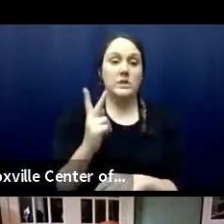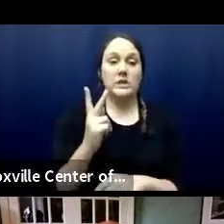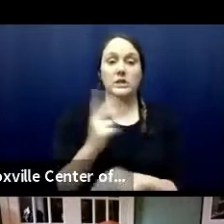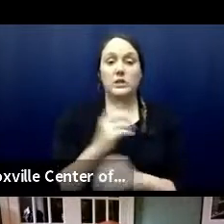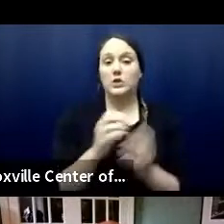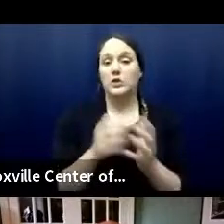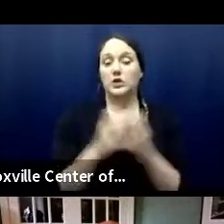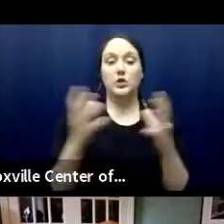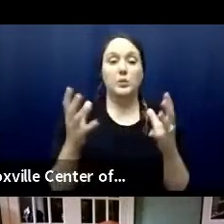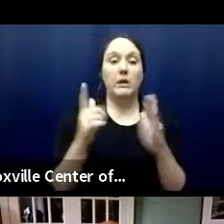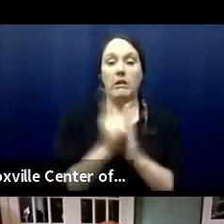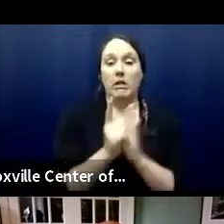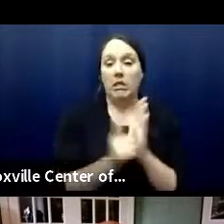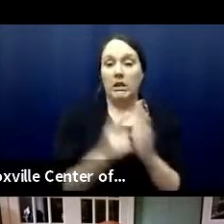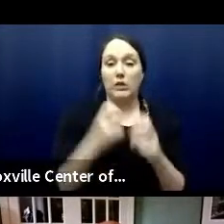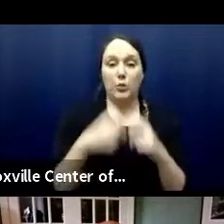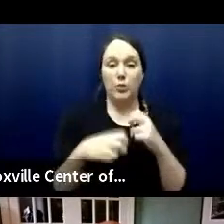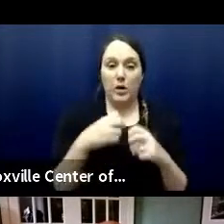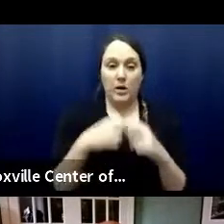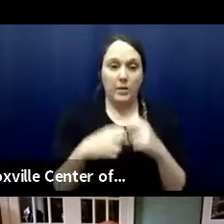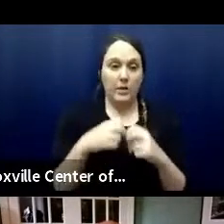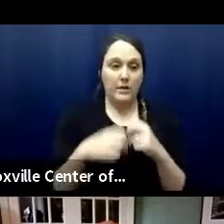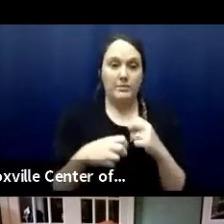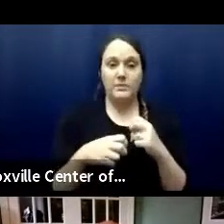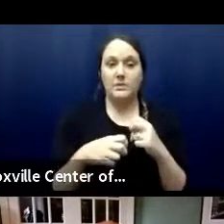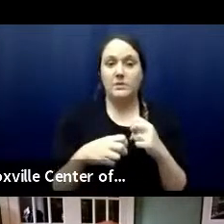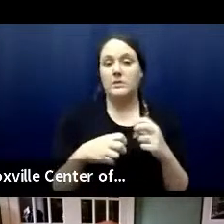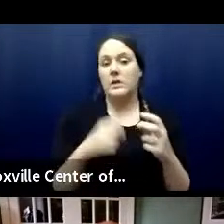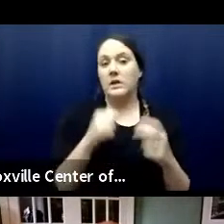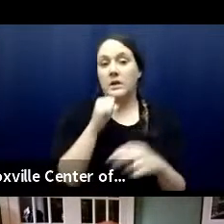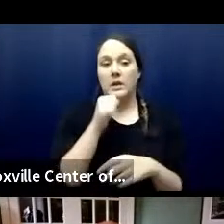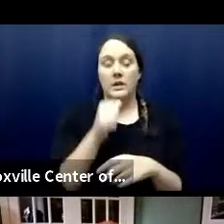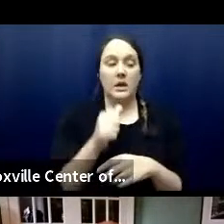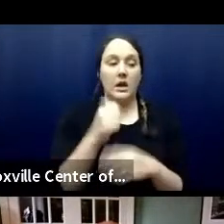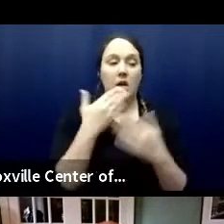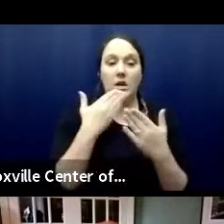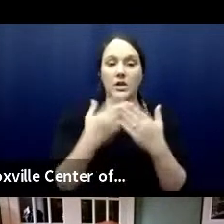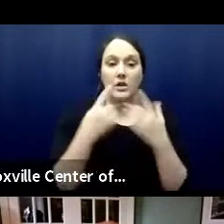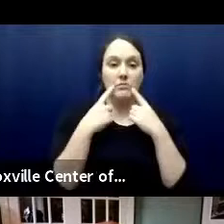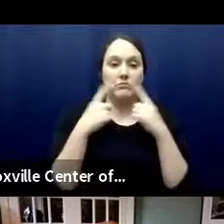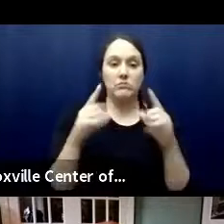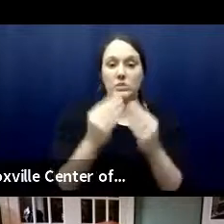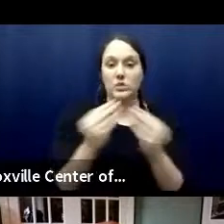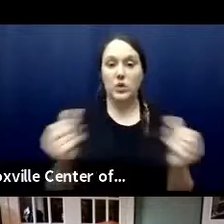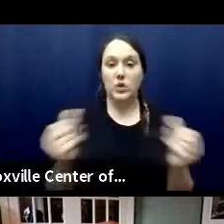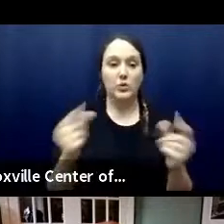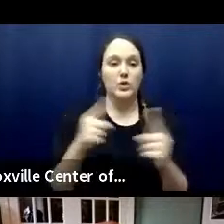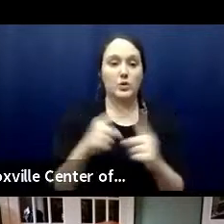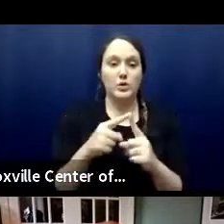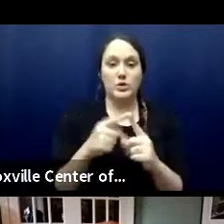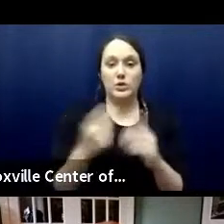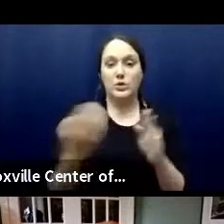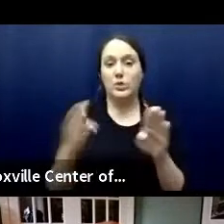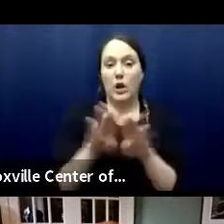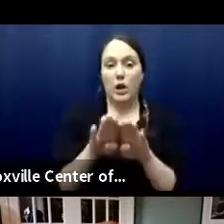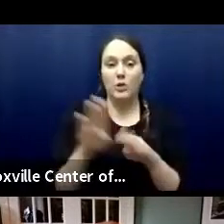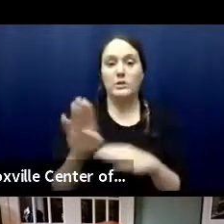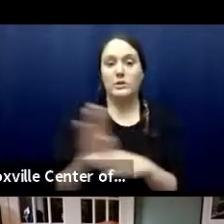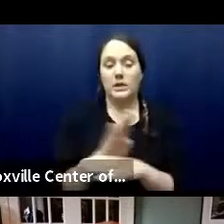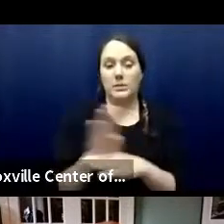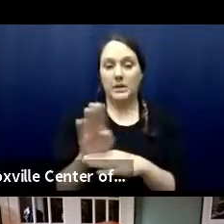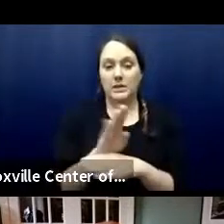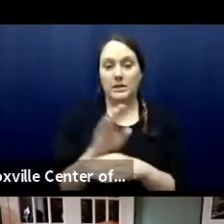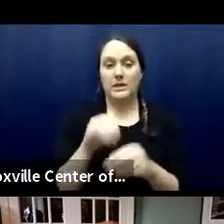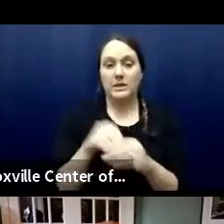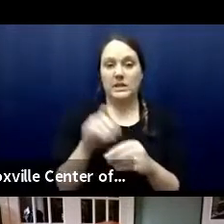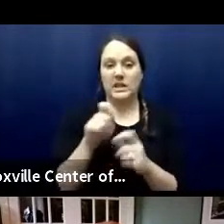too many legal problems and not even an effective solution to closing businesses in